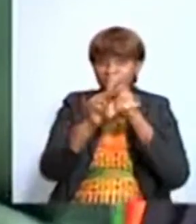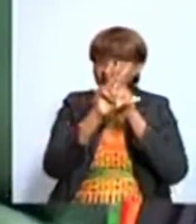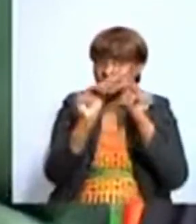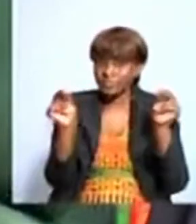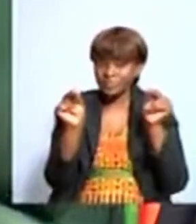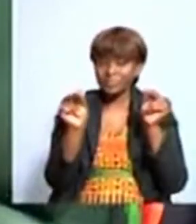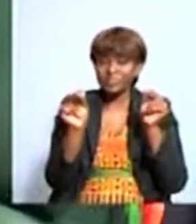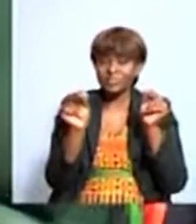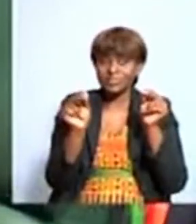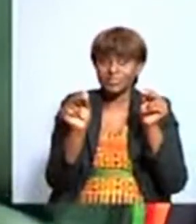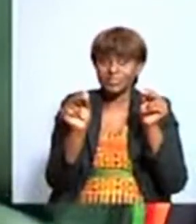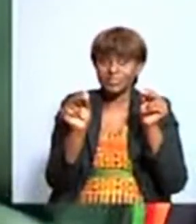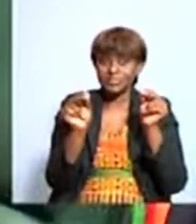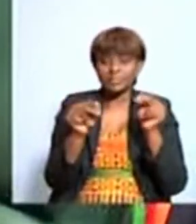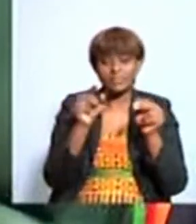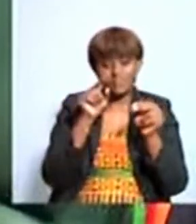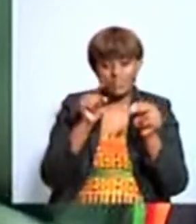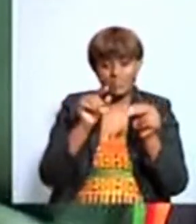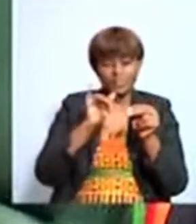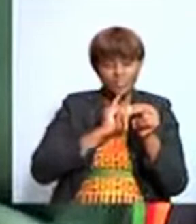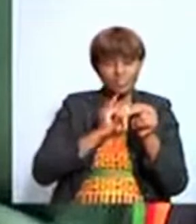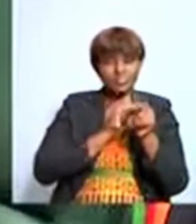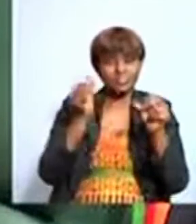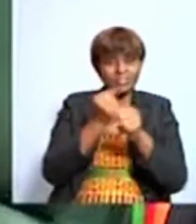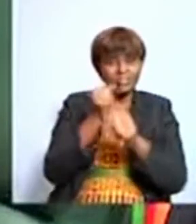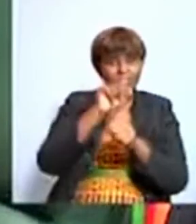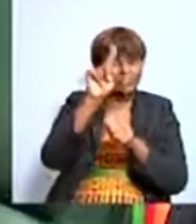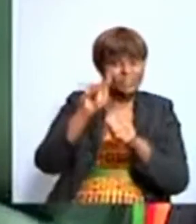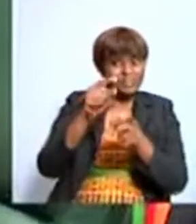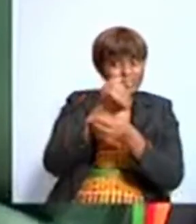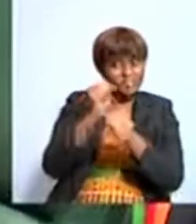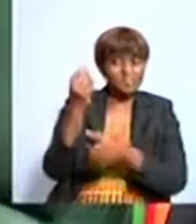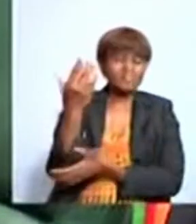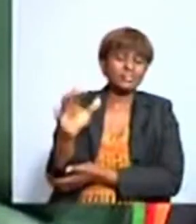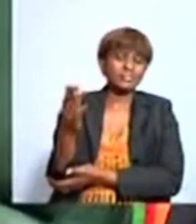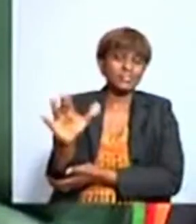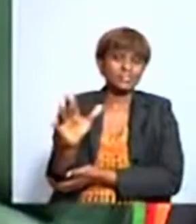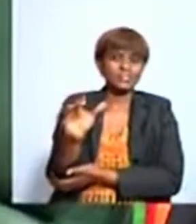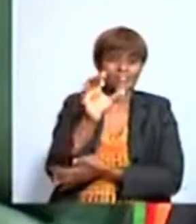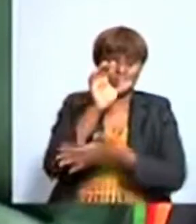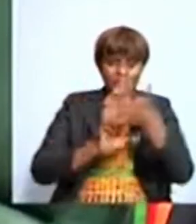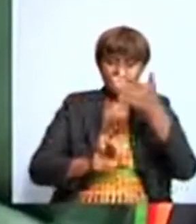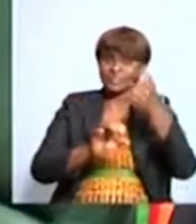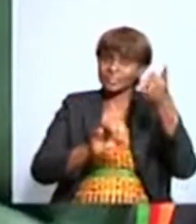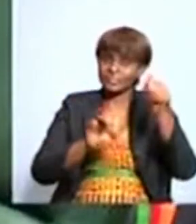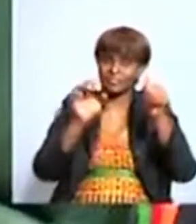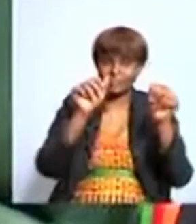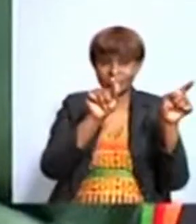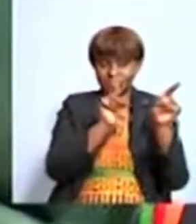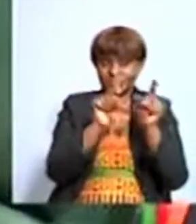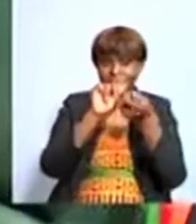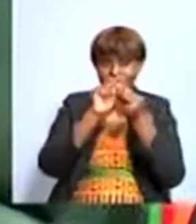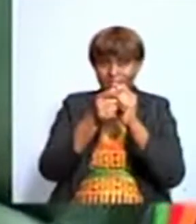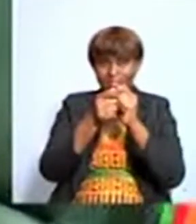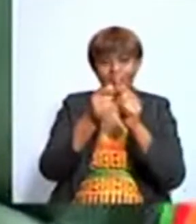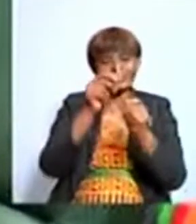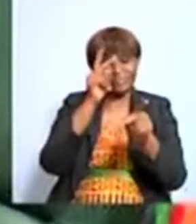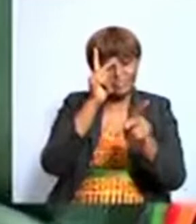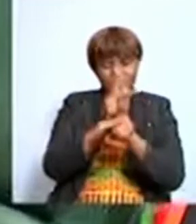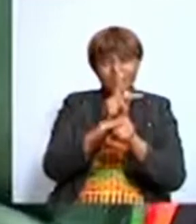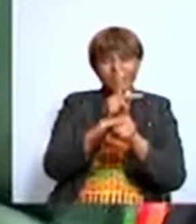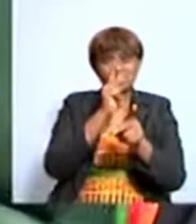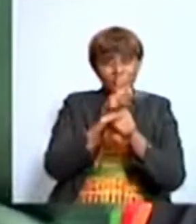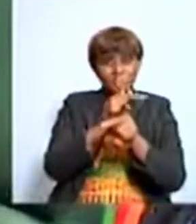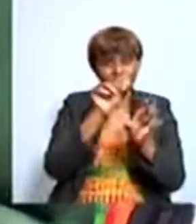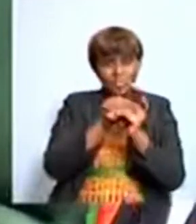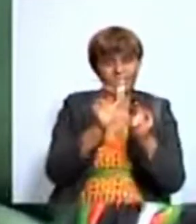no. The ayes have it. The question is resolved in the affirmative. Clause 10, as amended, is ordered to stand as part